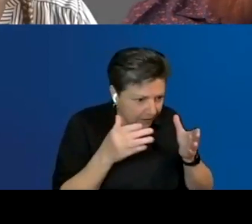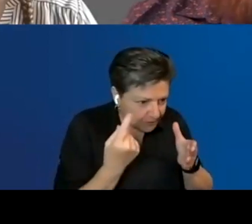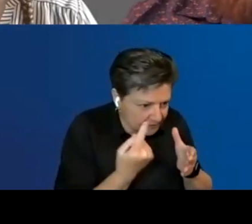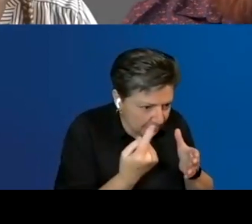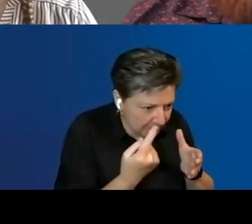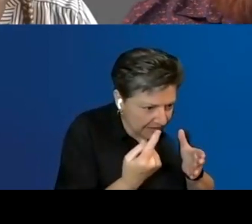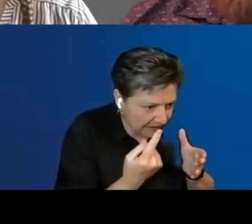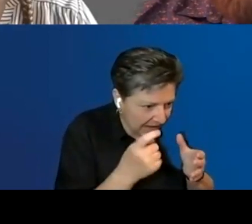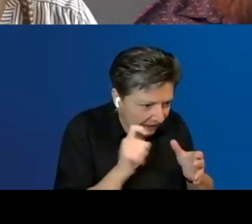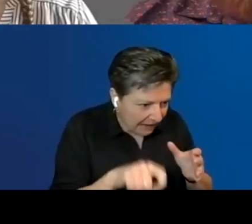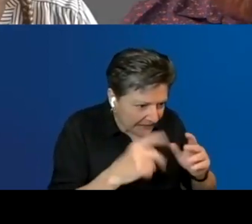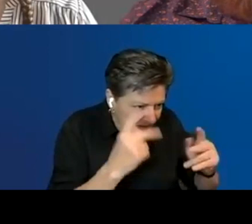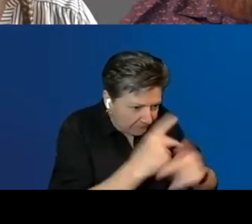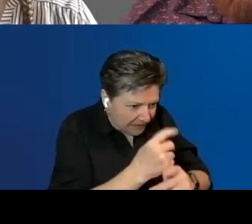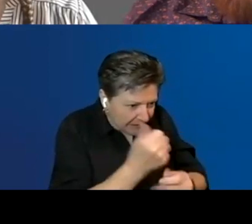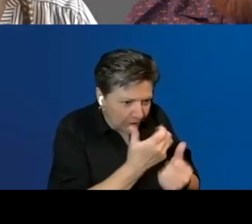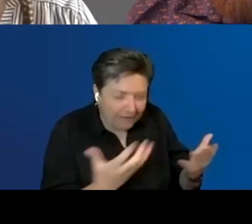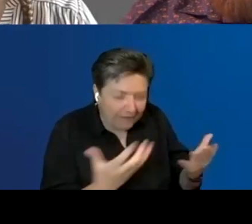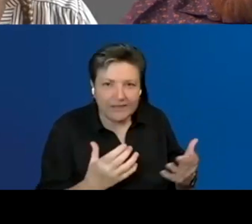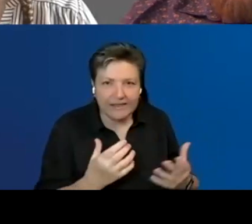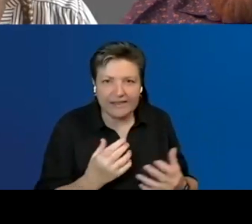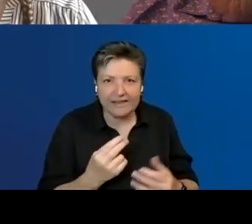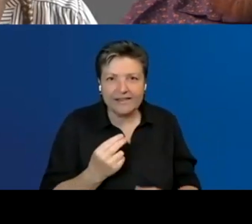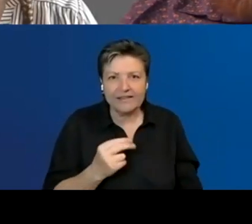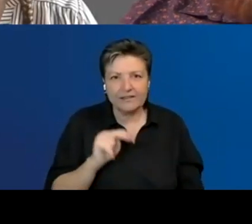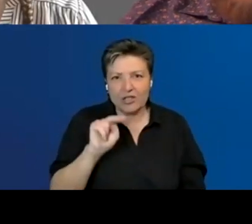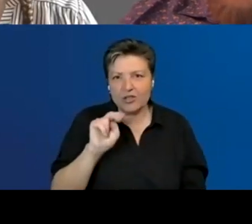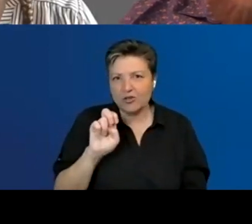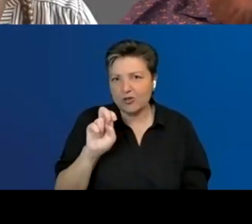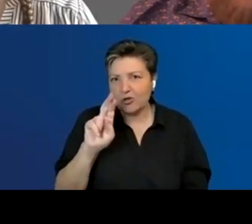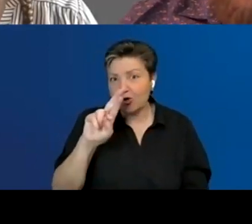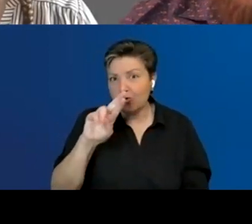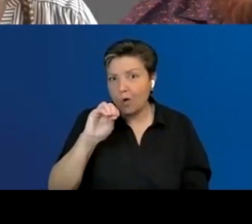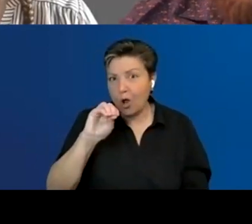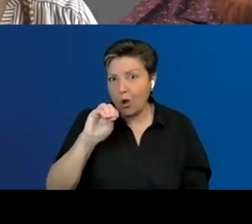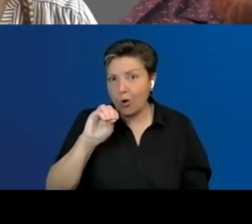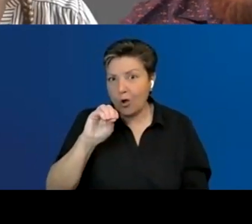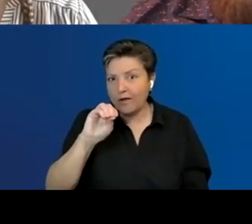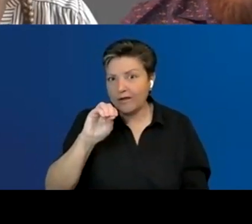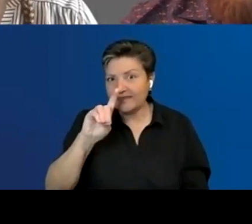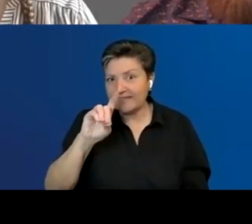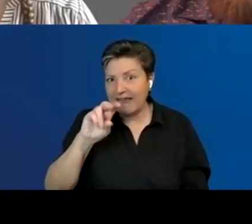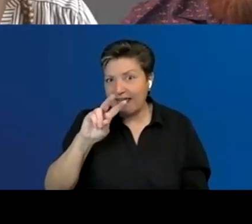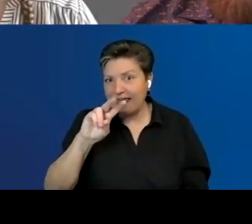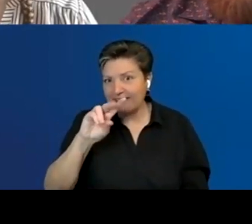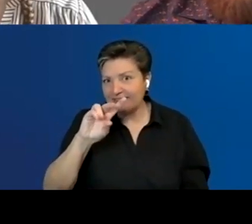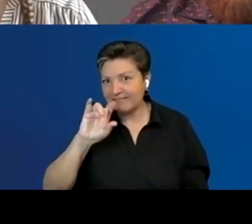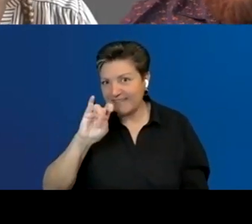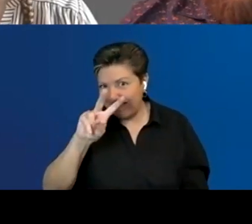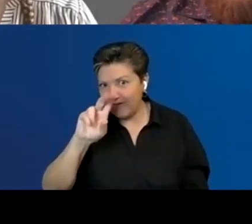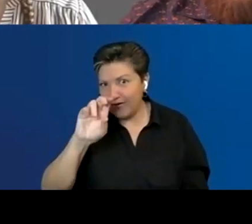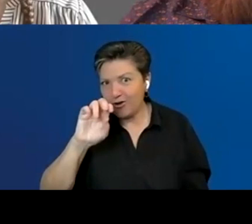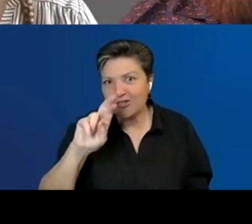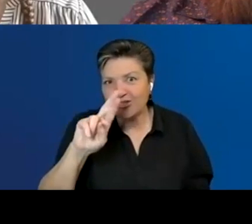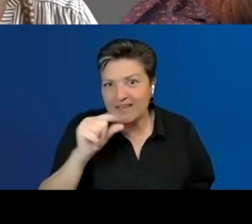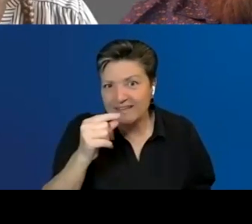about it. I'm sure the neurodivergent folks among us know that well, myself included.